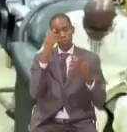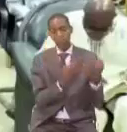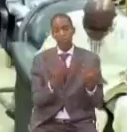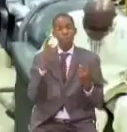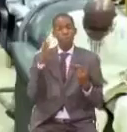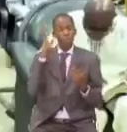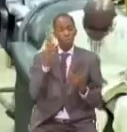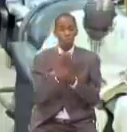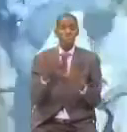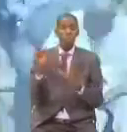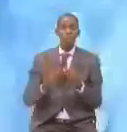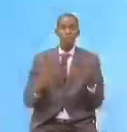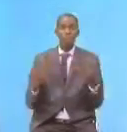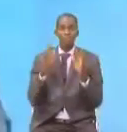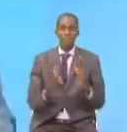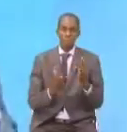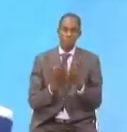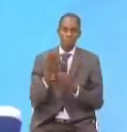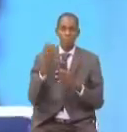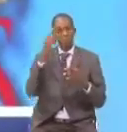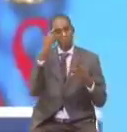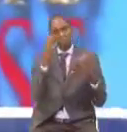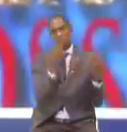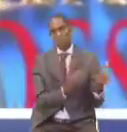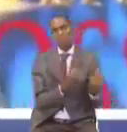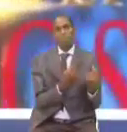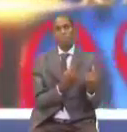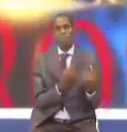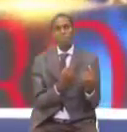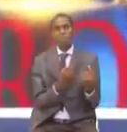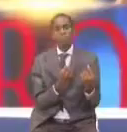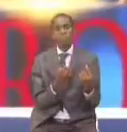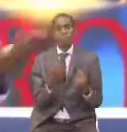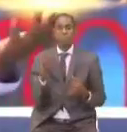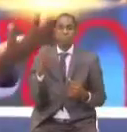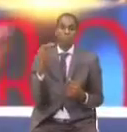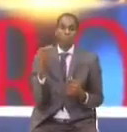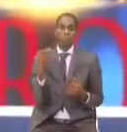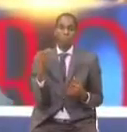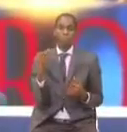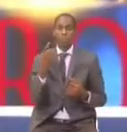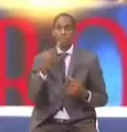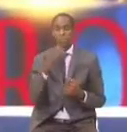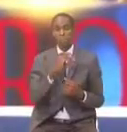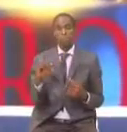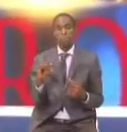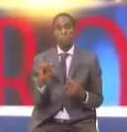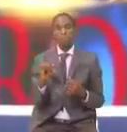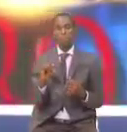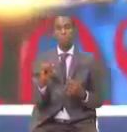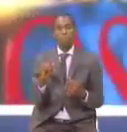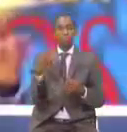through faith. Preached before the gospel unto Abraham, saying, in